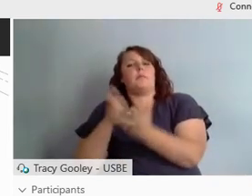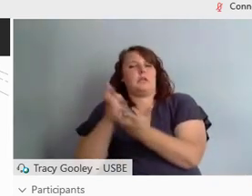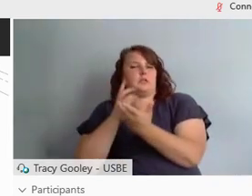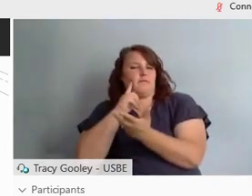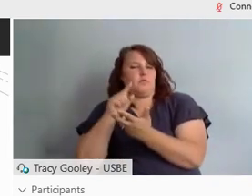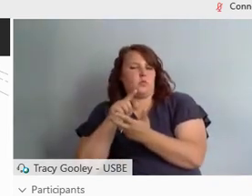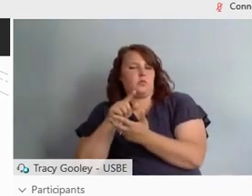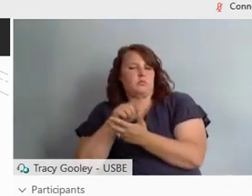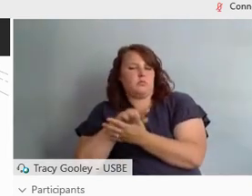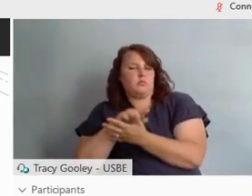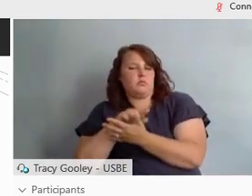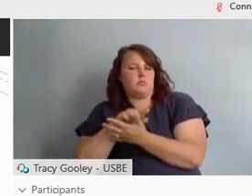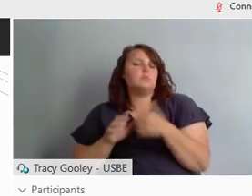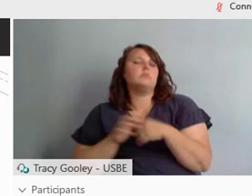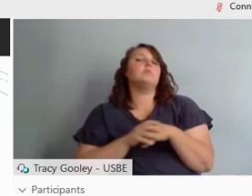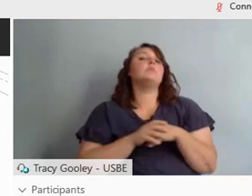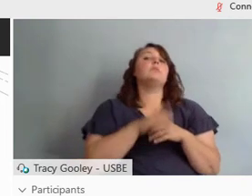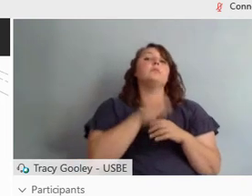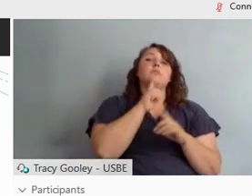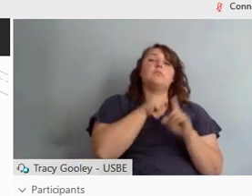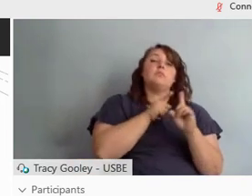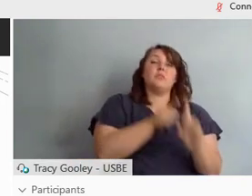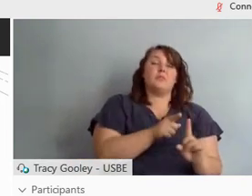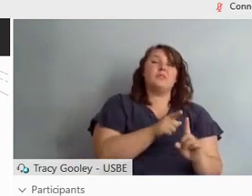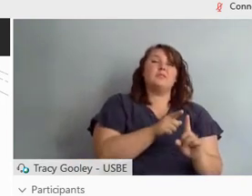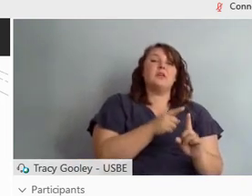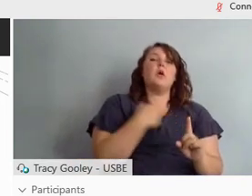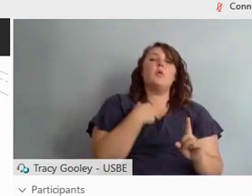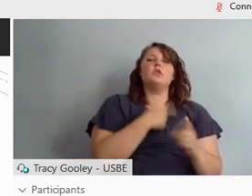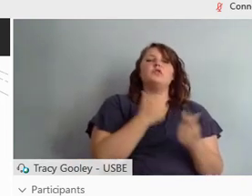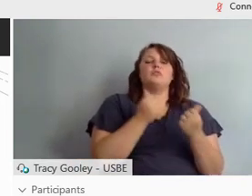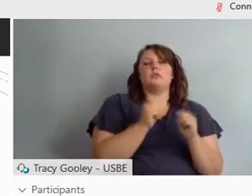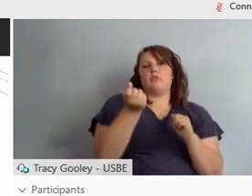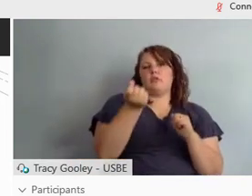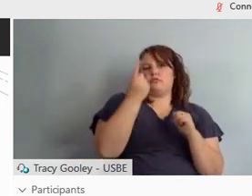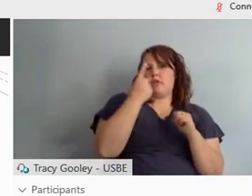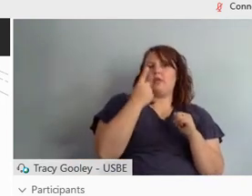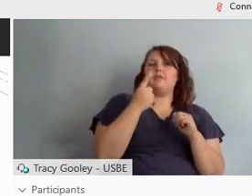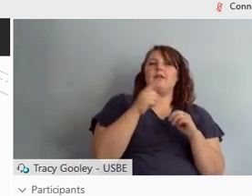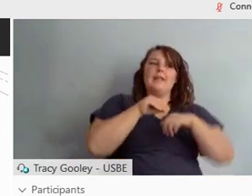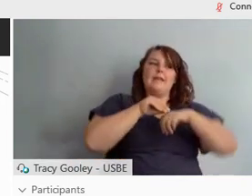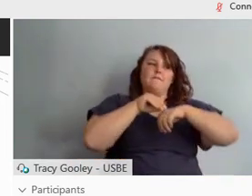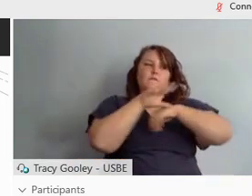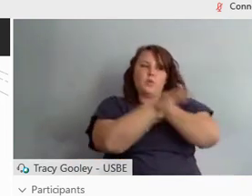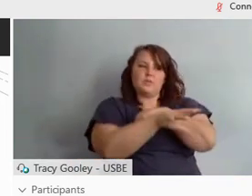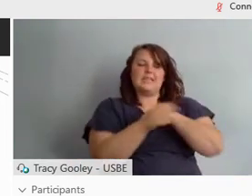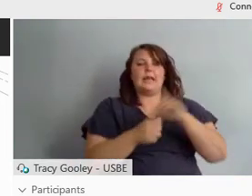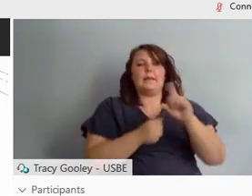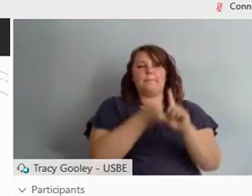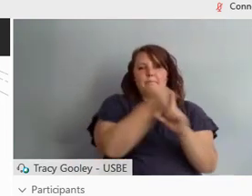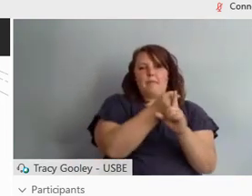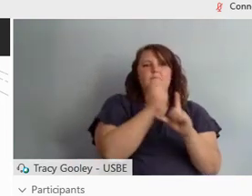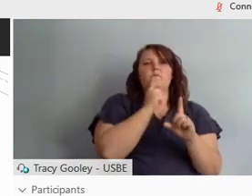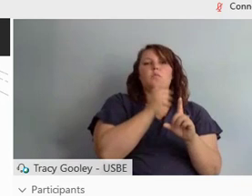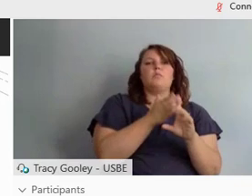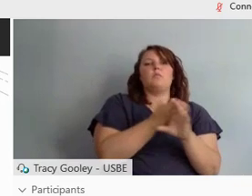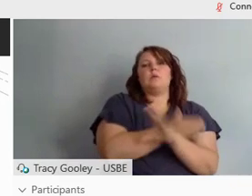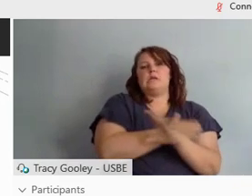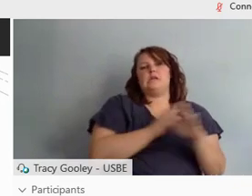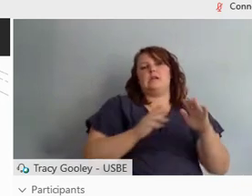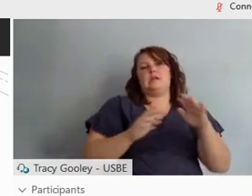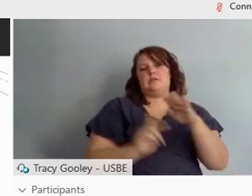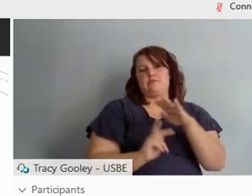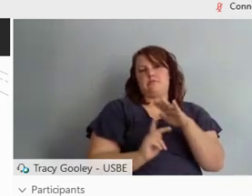So really what we're looking at, like I mentioned with the purpose, is we're trying to understand the influence and impact of the pre-kindergarten for